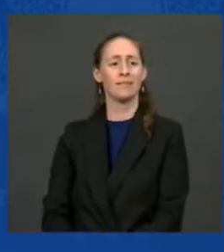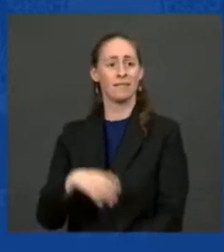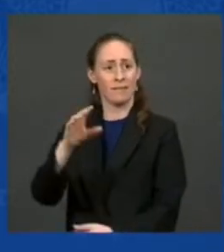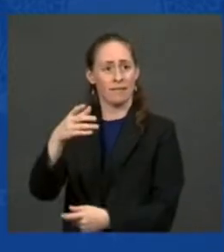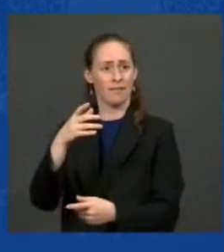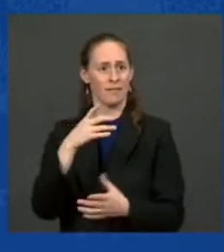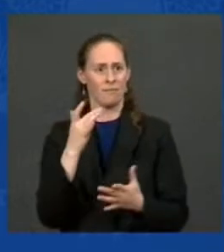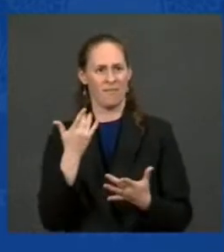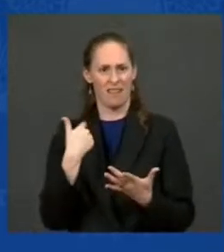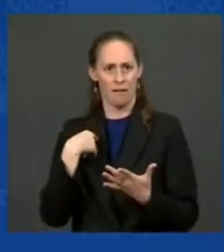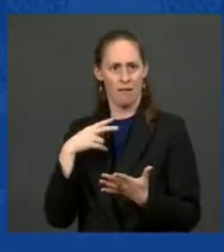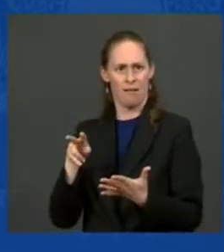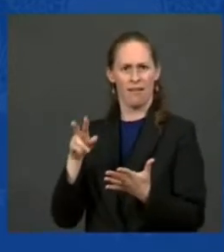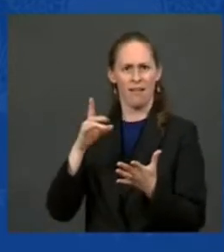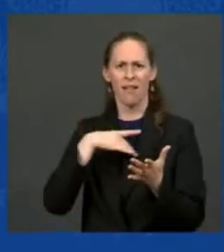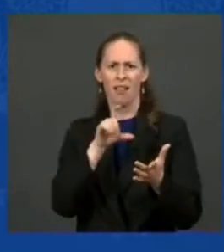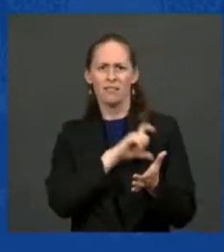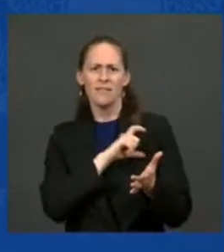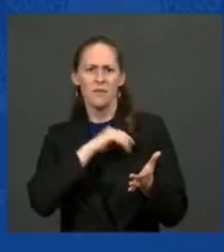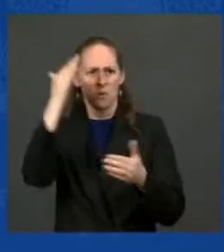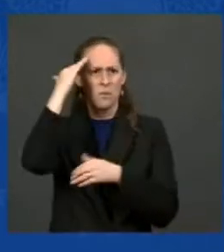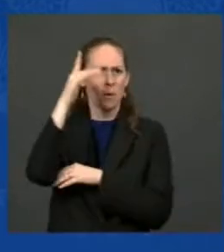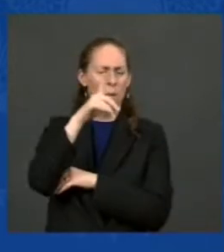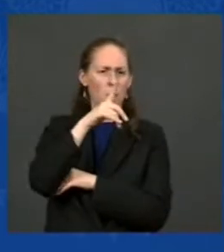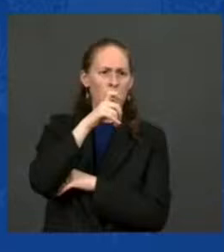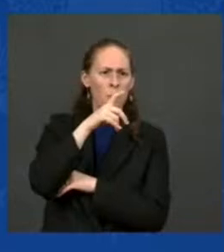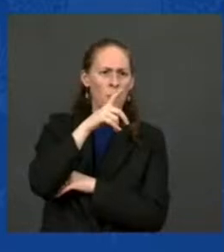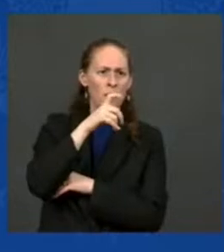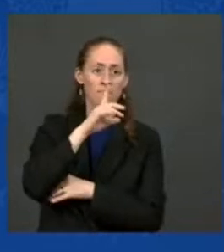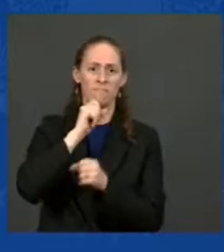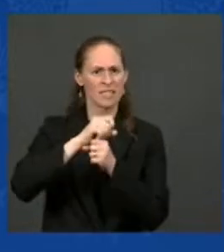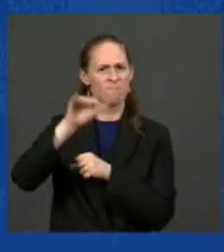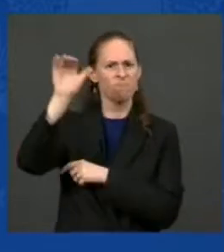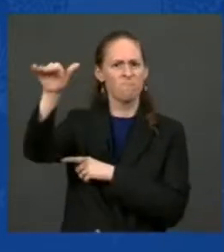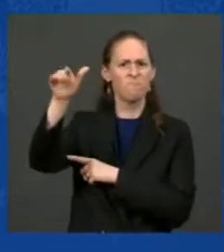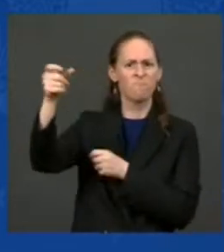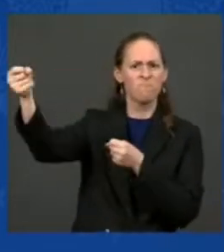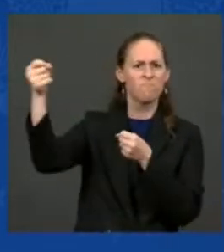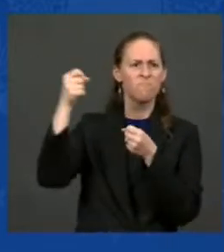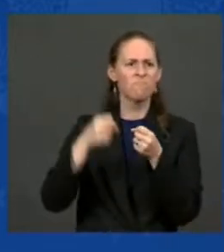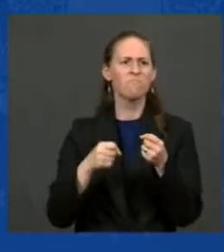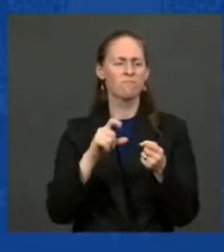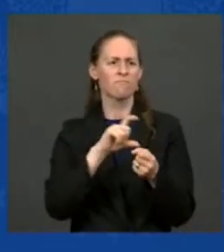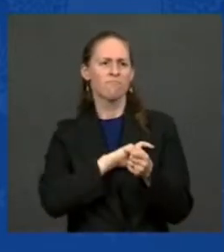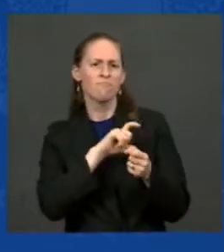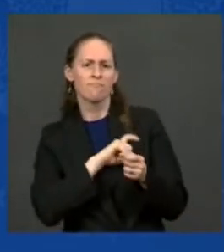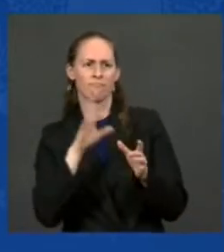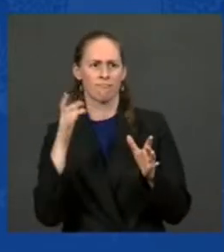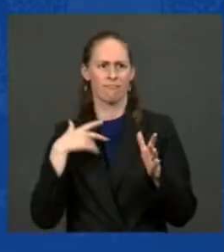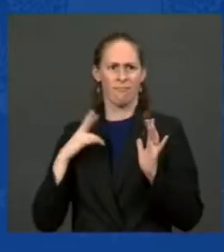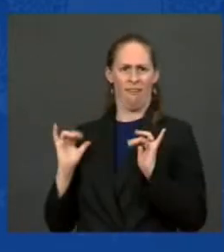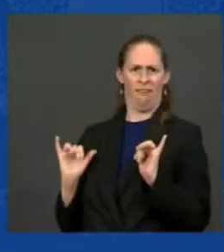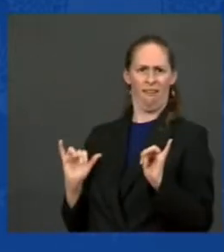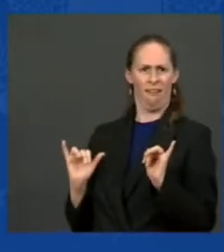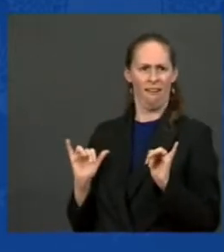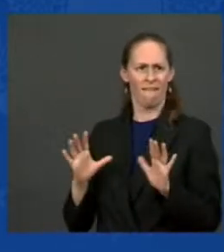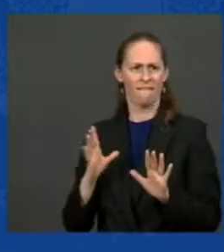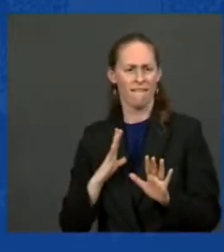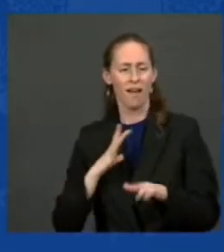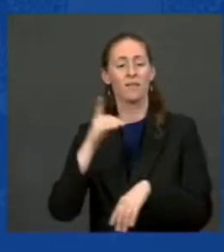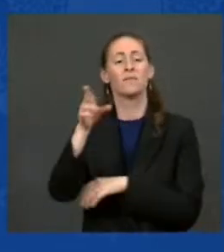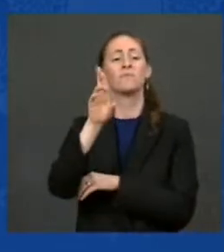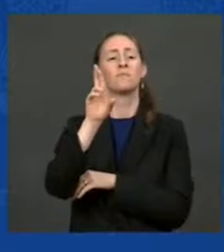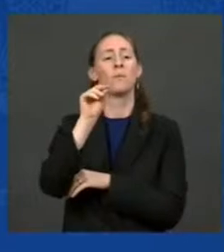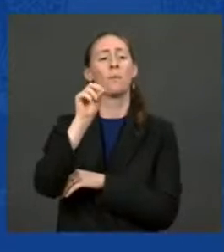do? She said, "You have nothing to worry about. You have nothing to worry about." Talk about constituent service. Rosa, you come by it